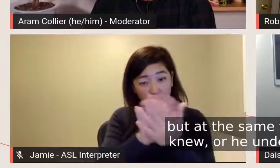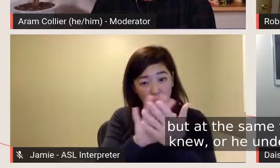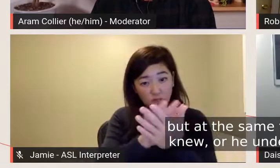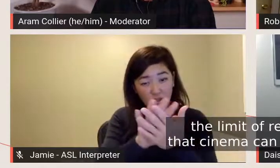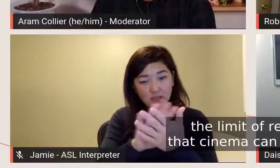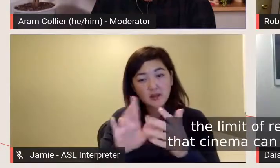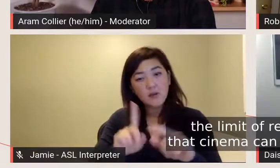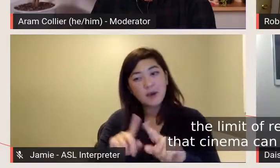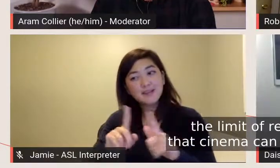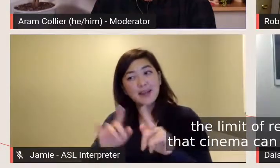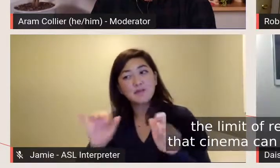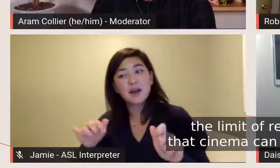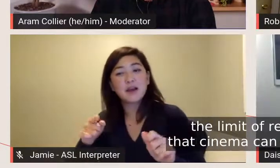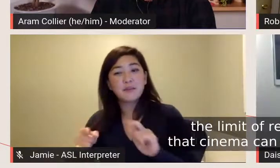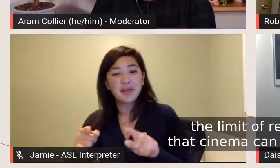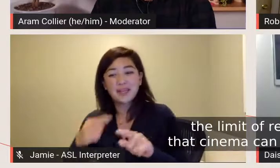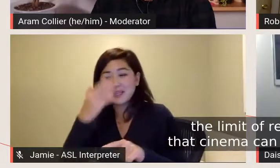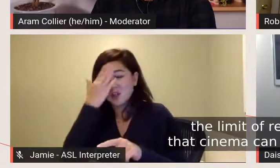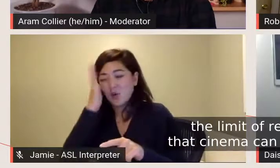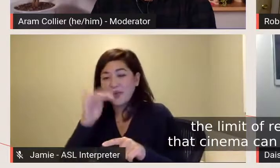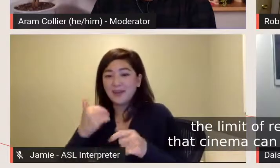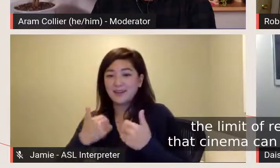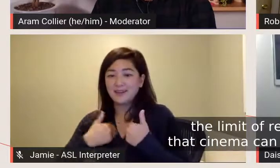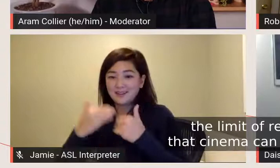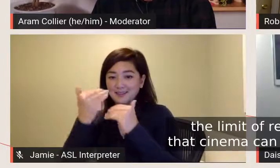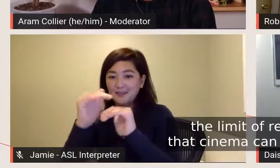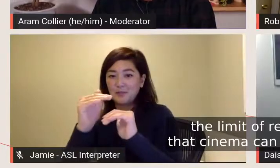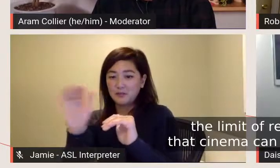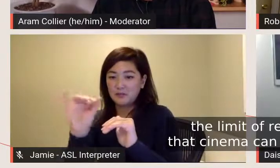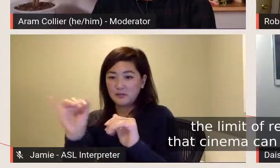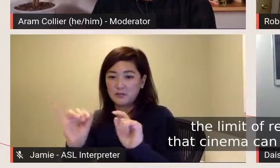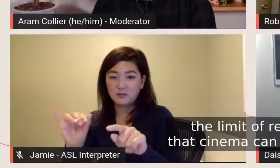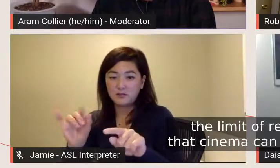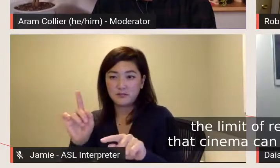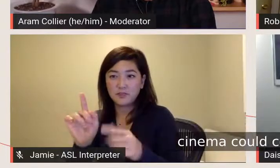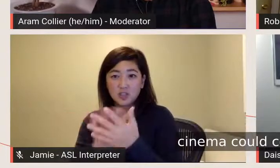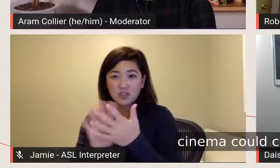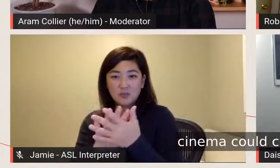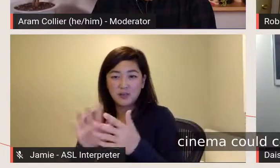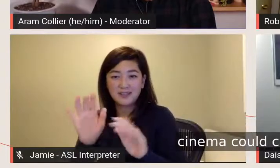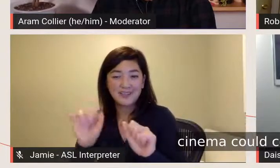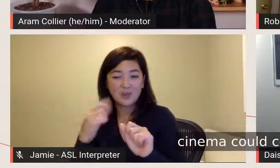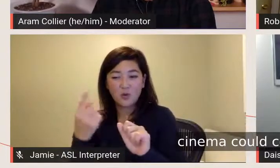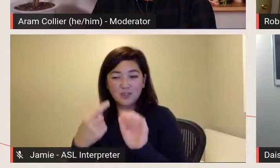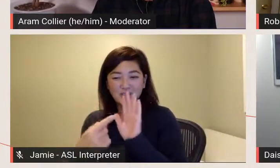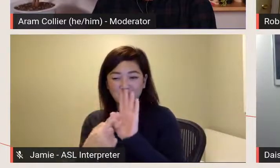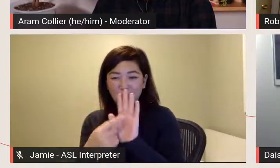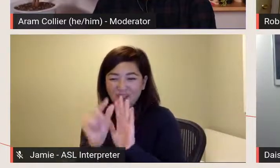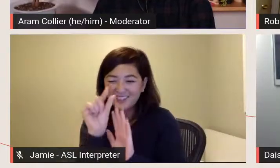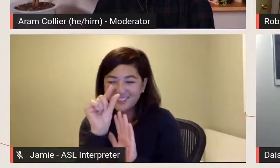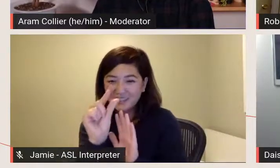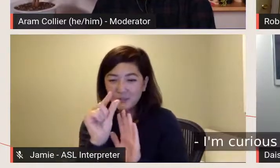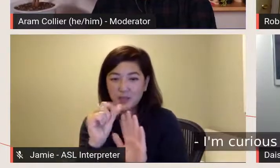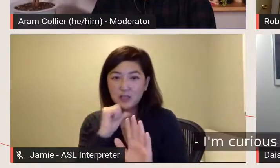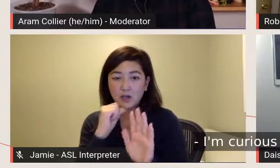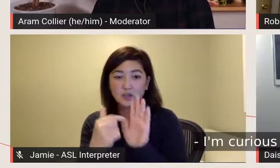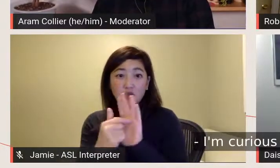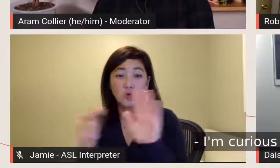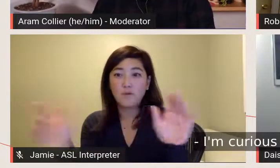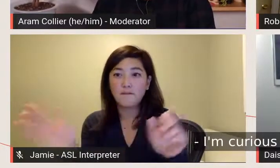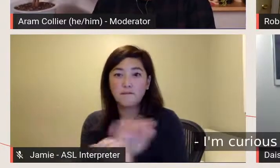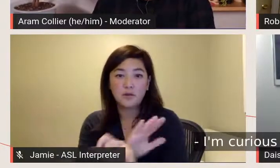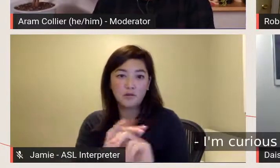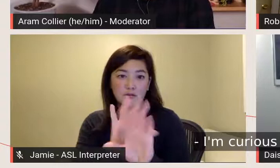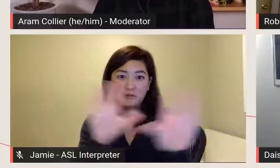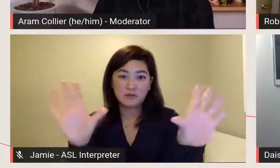he understood the limit of reality that cinema could convey. Mm-hmm. I'm